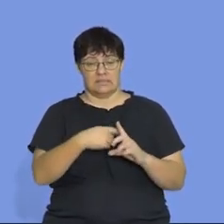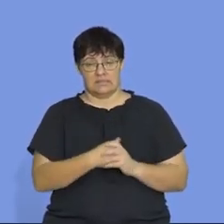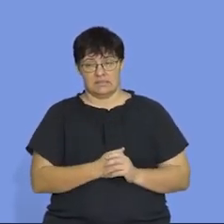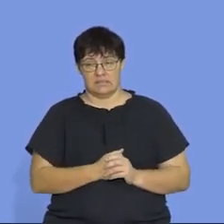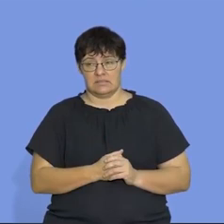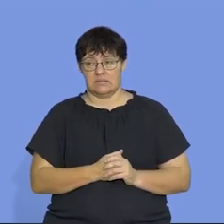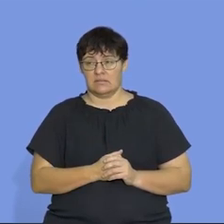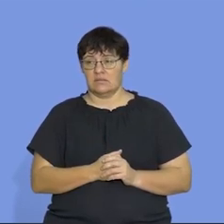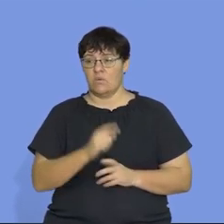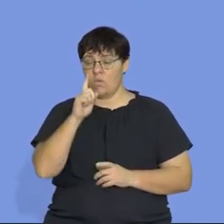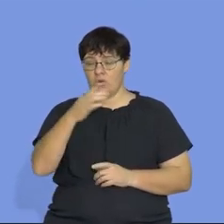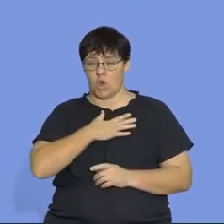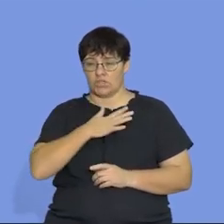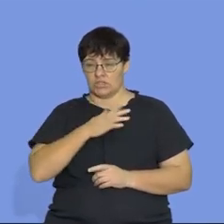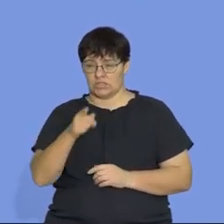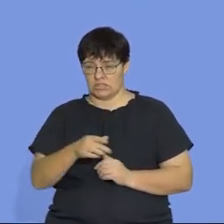of oxygen, which is